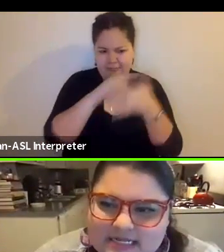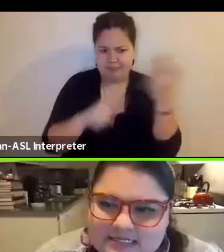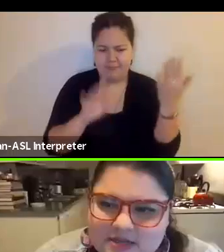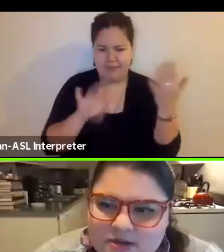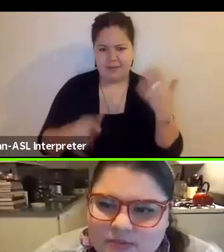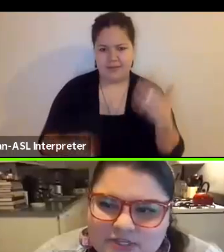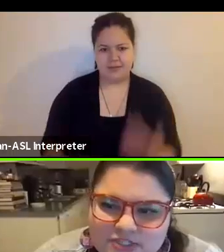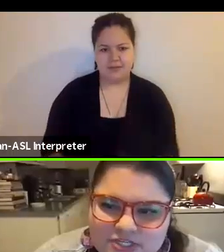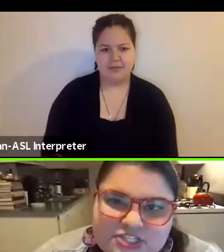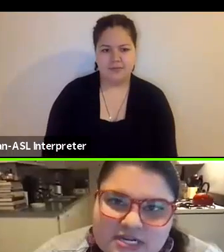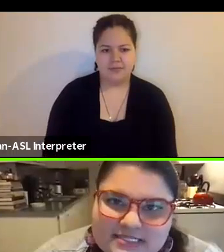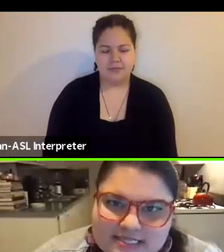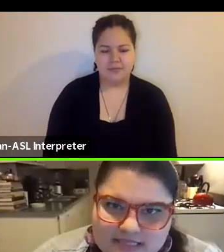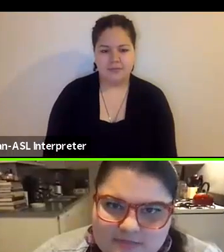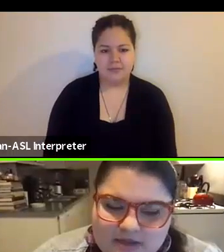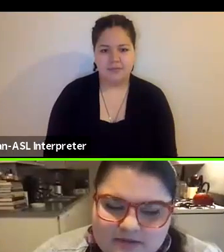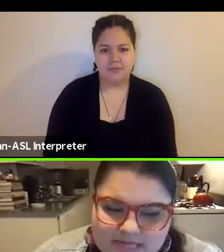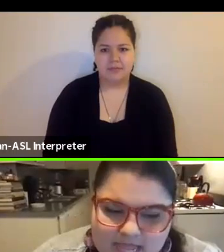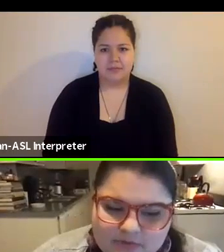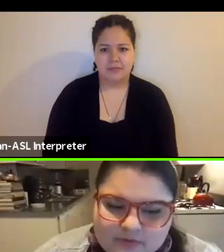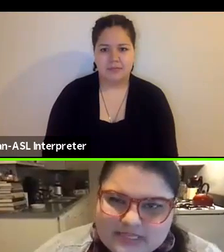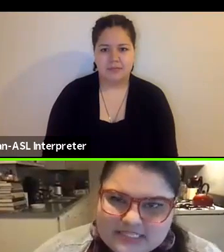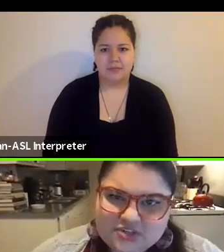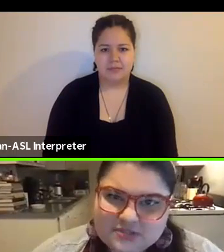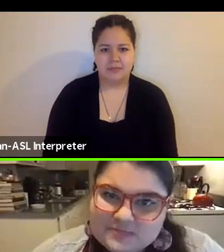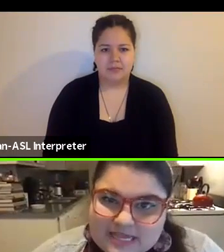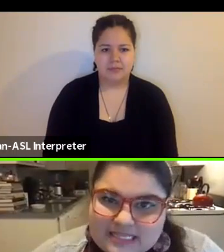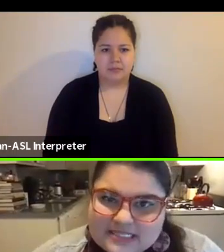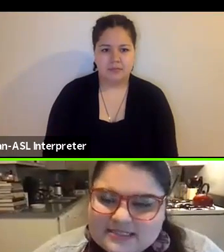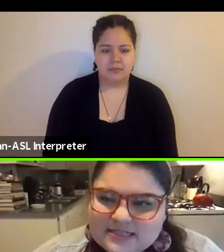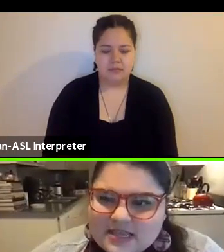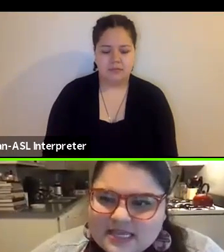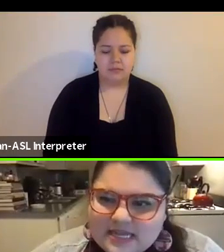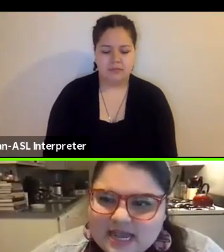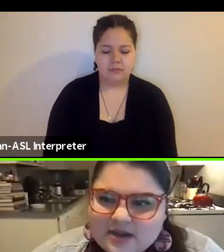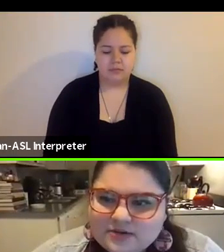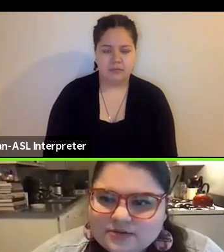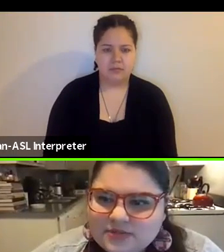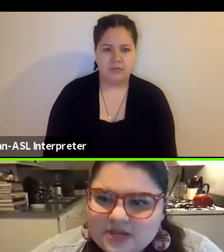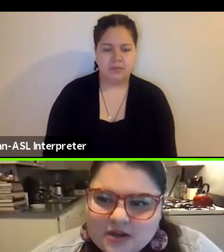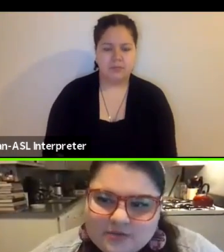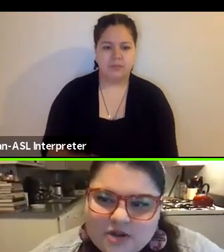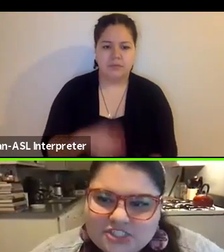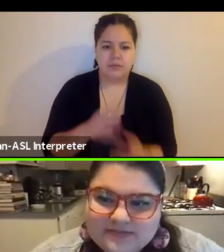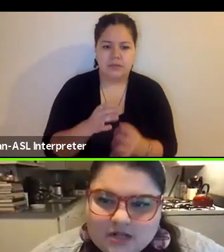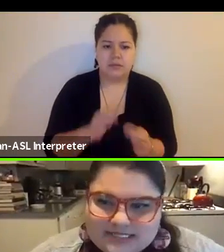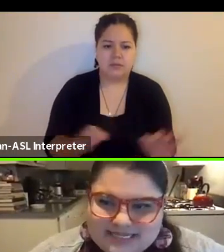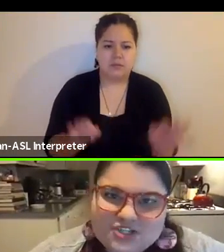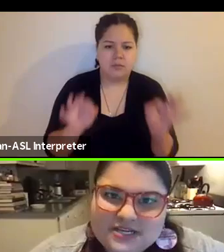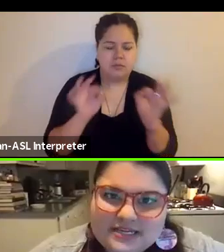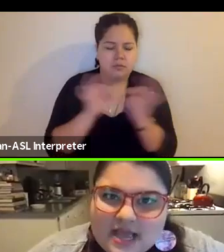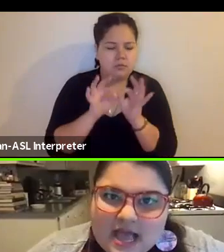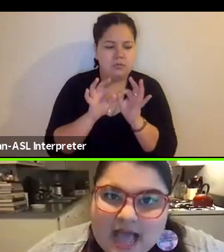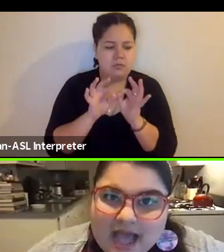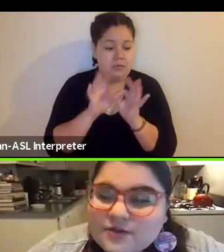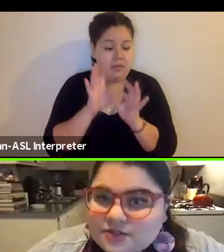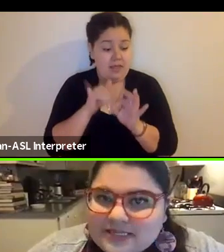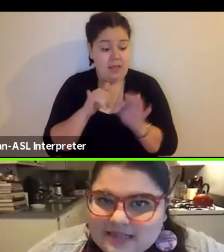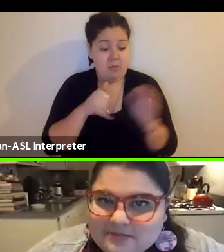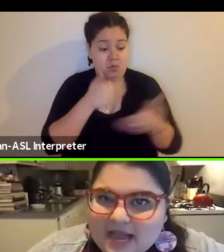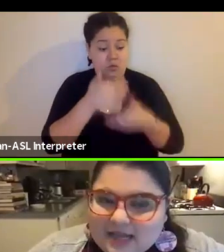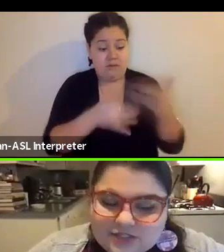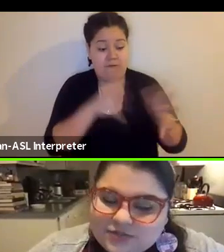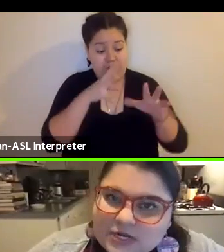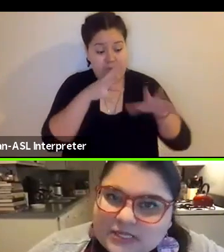questions that we shouldn't just think about now, whatever, in these digital spaces, and how the ongoing projects of colonization have those